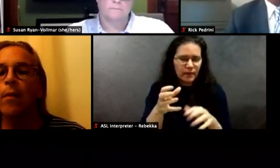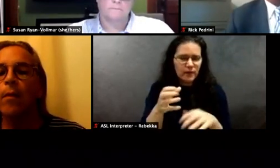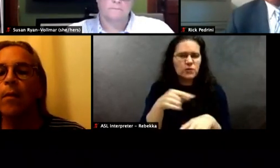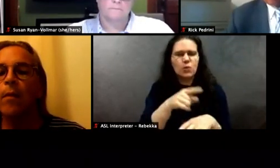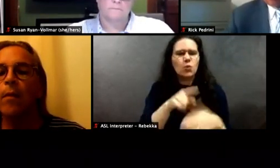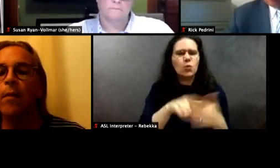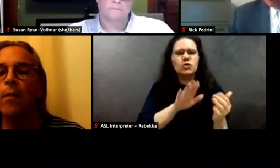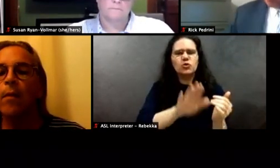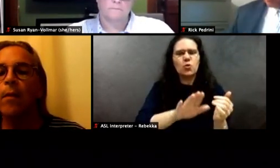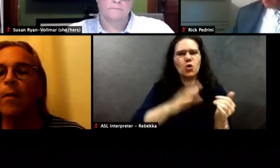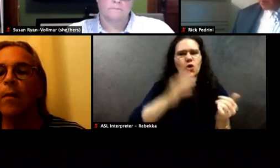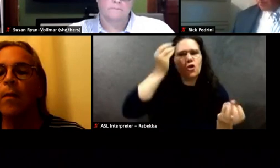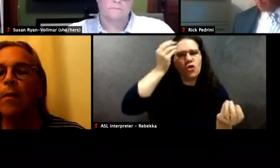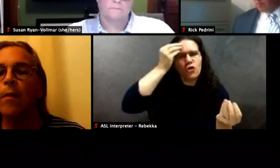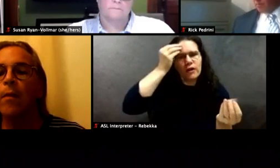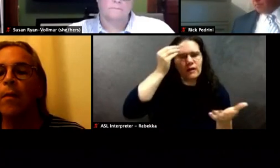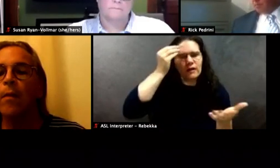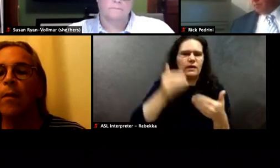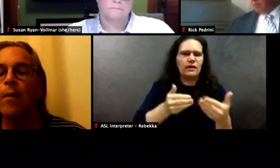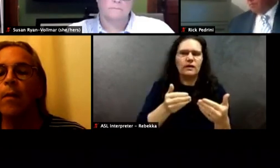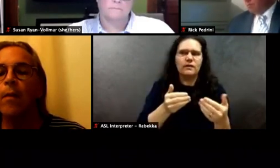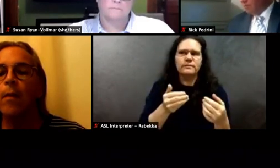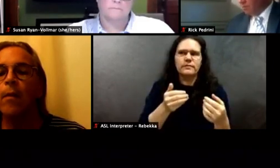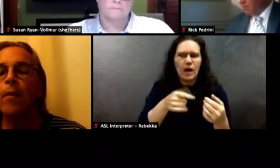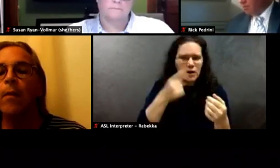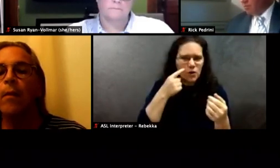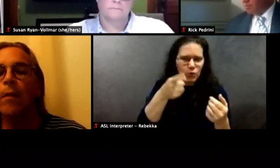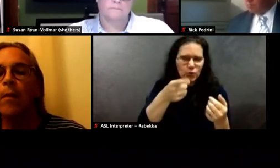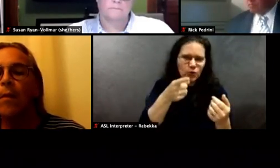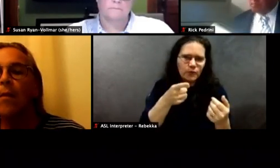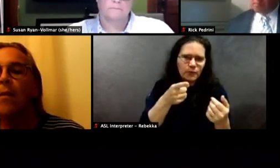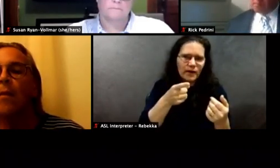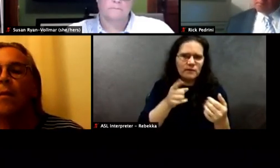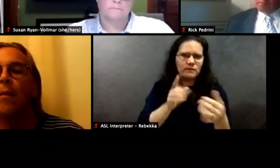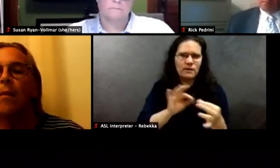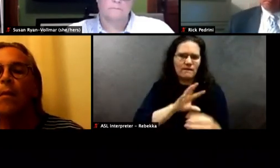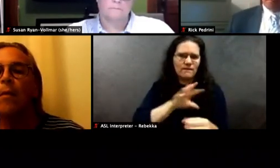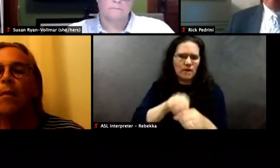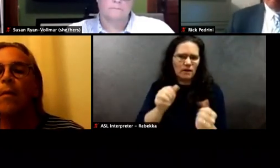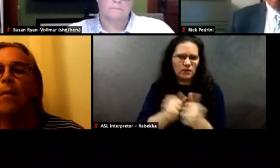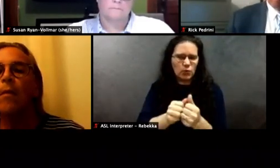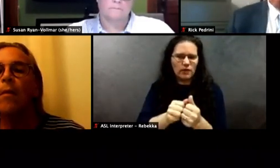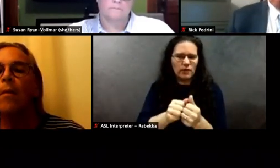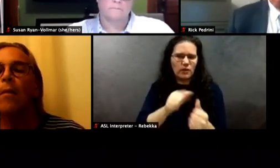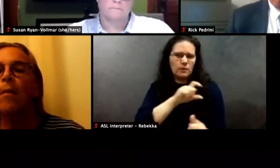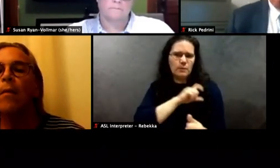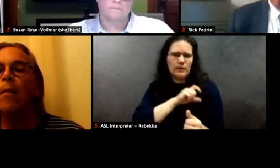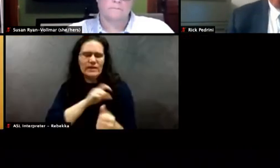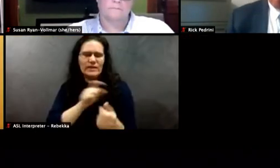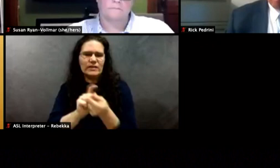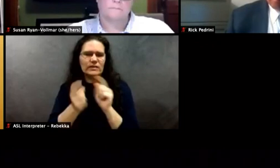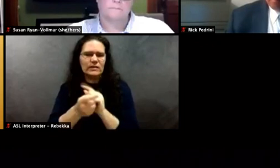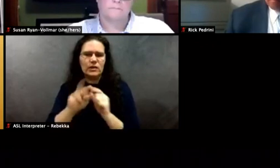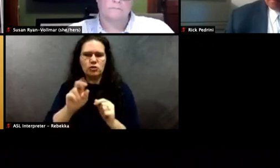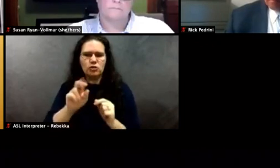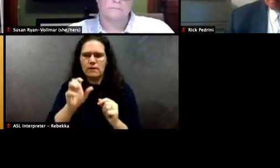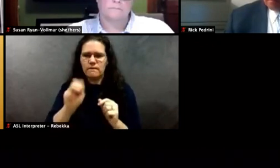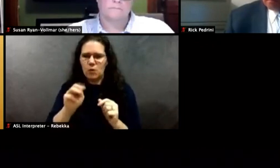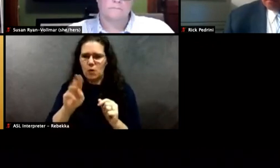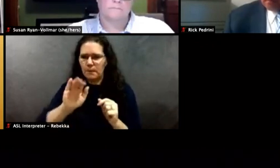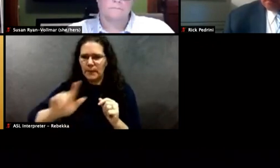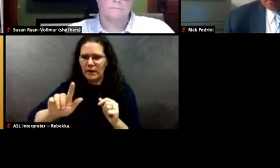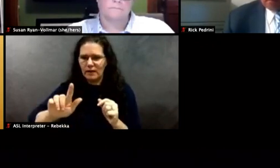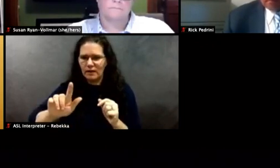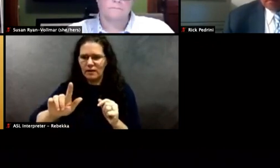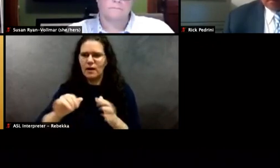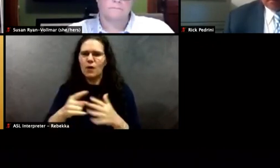is your thinking, Zane, in this moment, as I know you've been weighing in on the police reform bill that's pending in the legislature right now? And I just want to acknowledge we have some